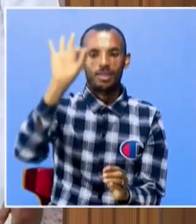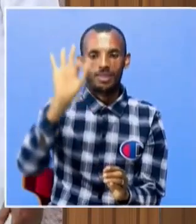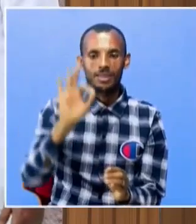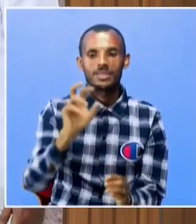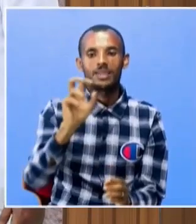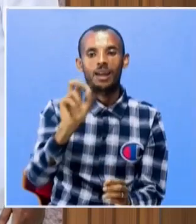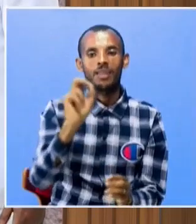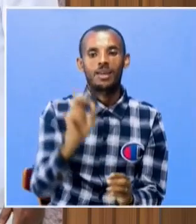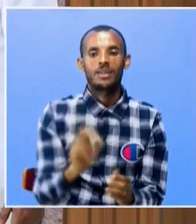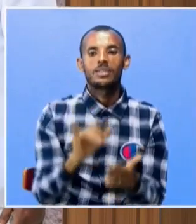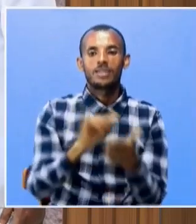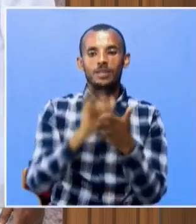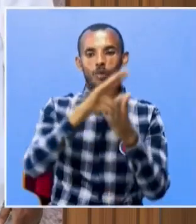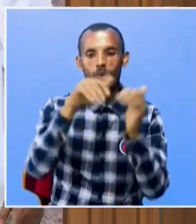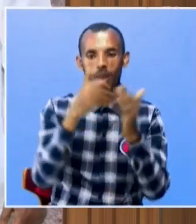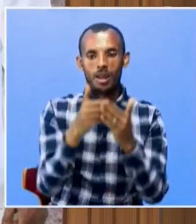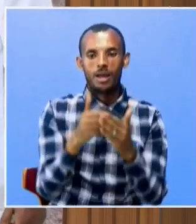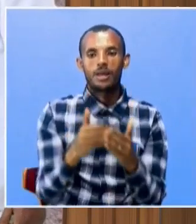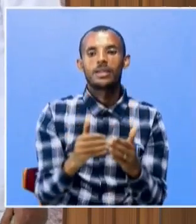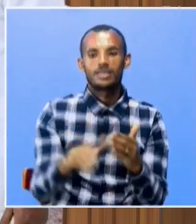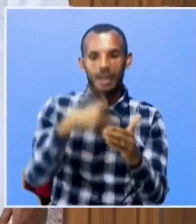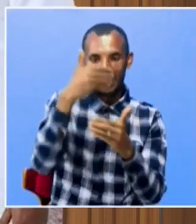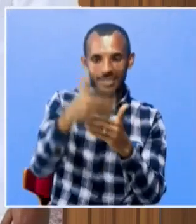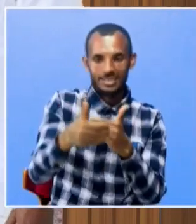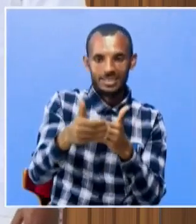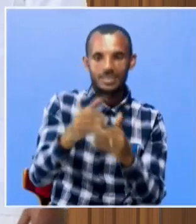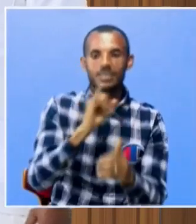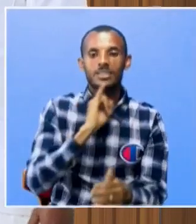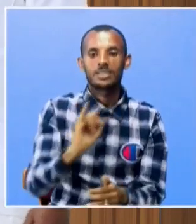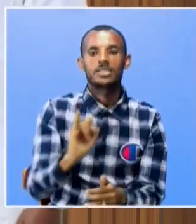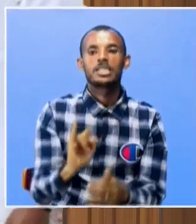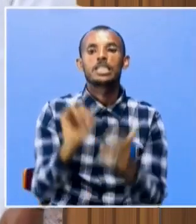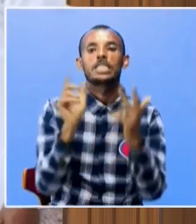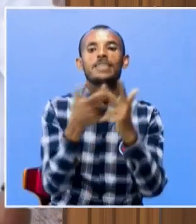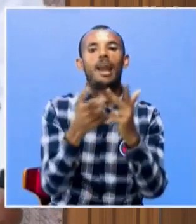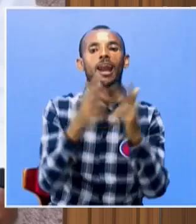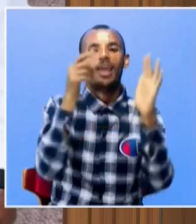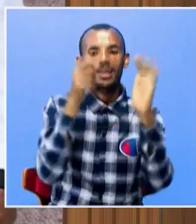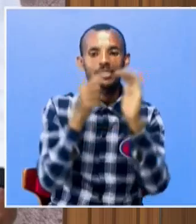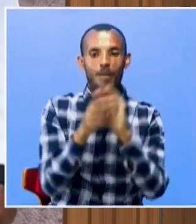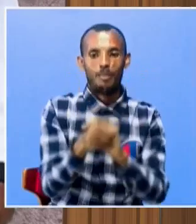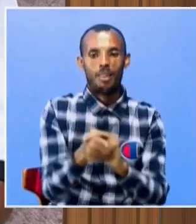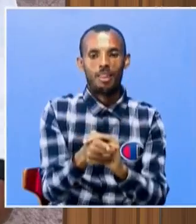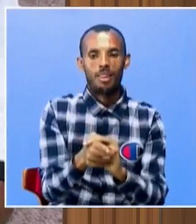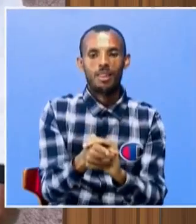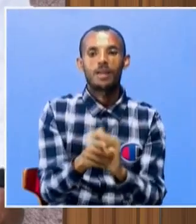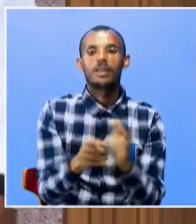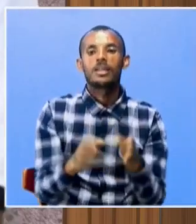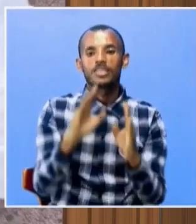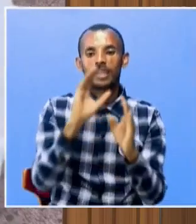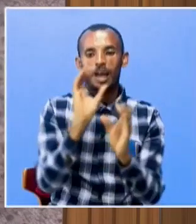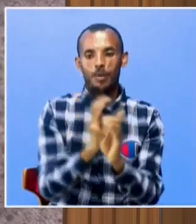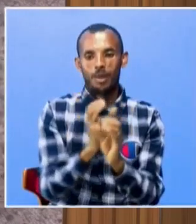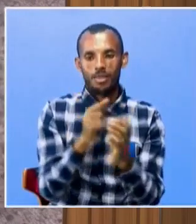So that's it. Now I'll proceed to the third example so that you'll try the example.